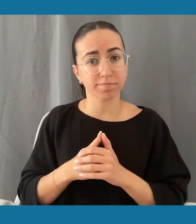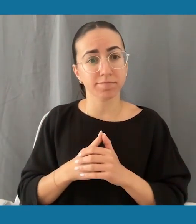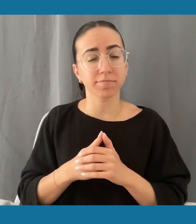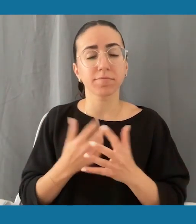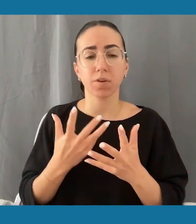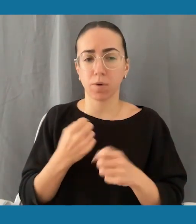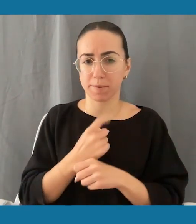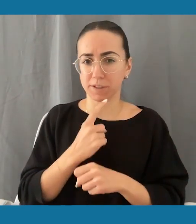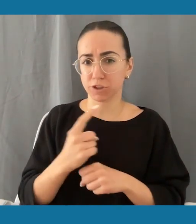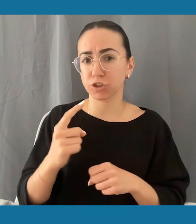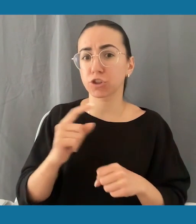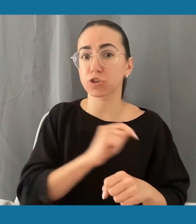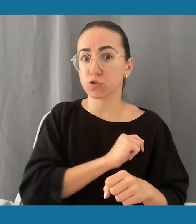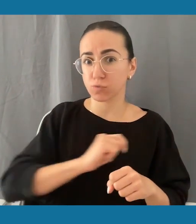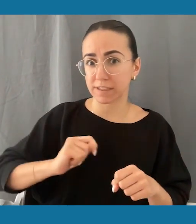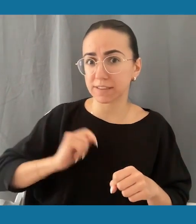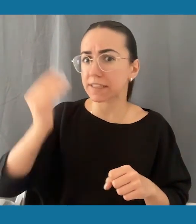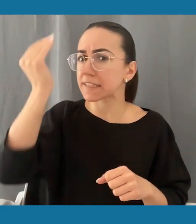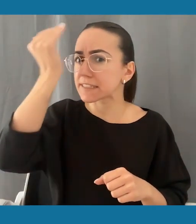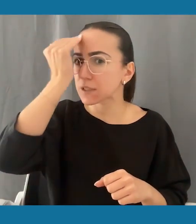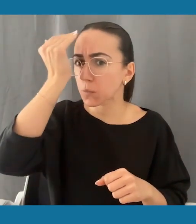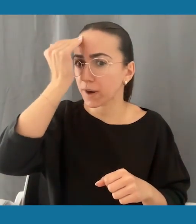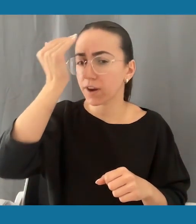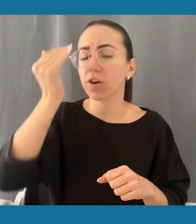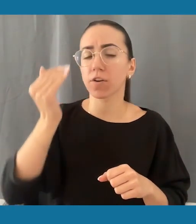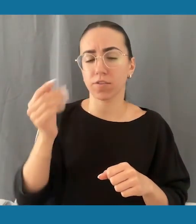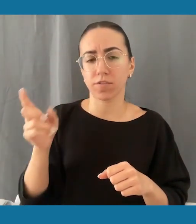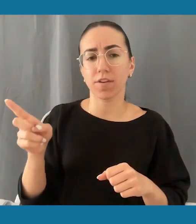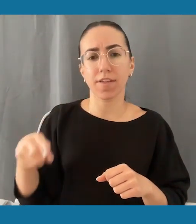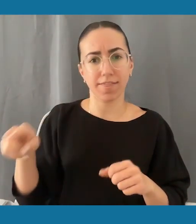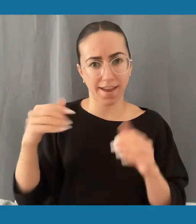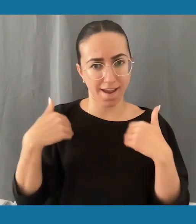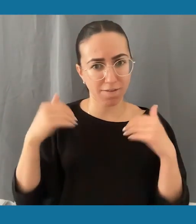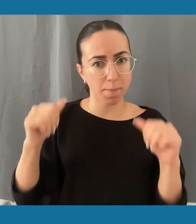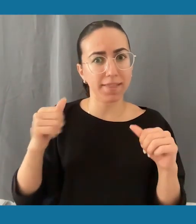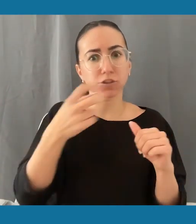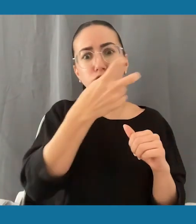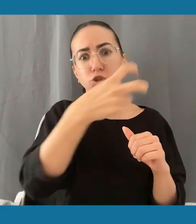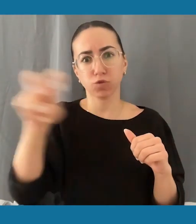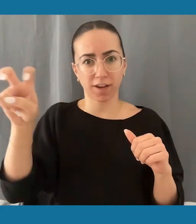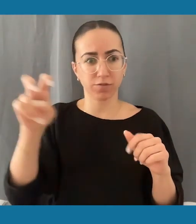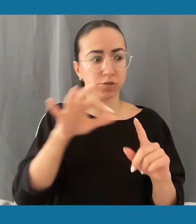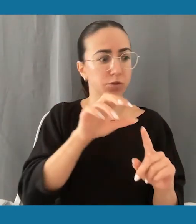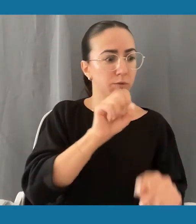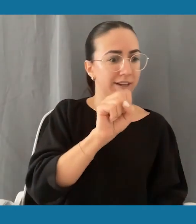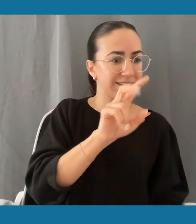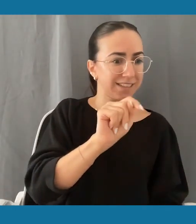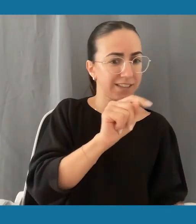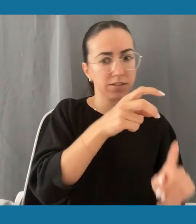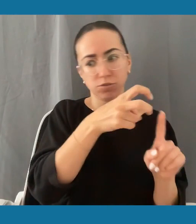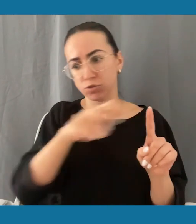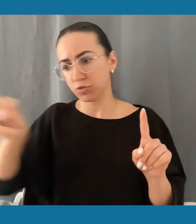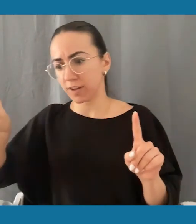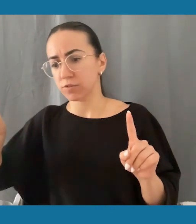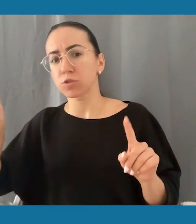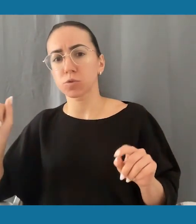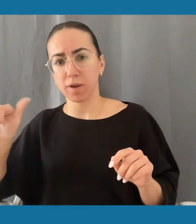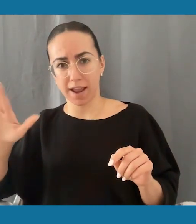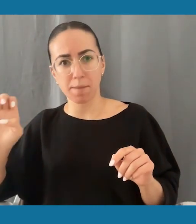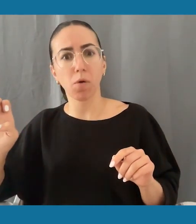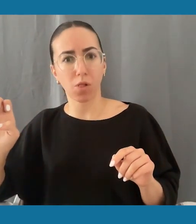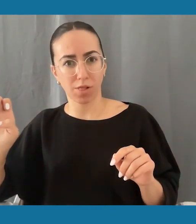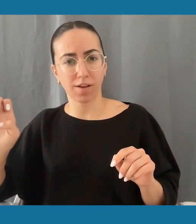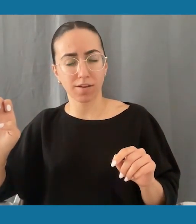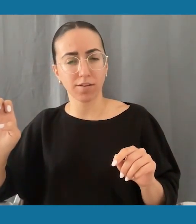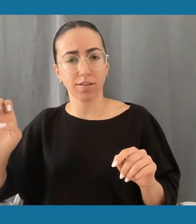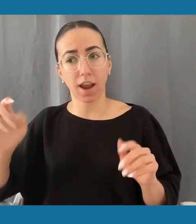they have the ability to transfer from the special needs trust to an ABLE account and encourage them to do that for the reasons that I